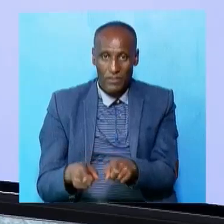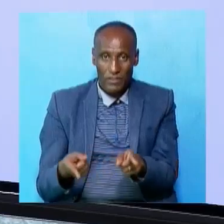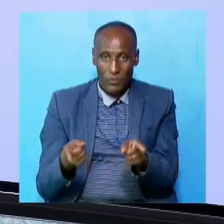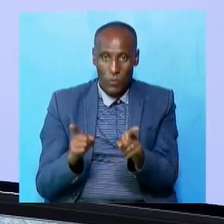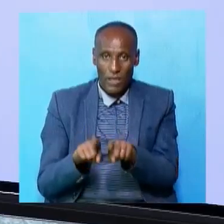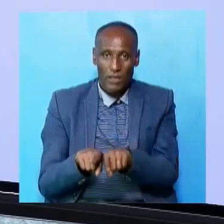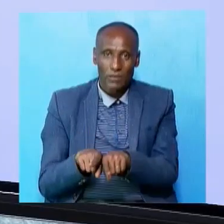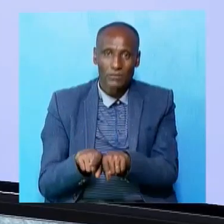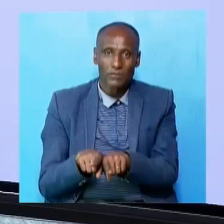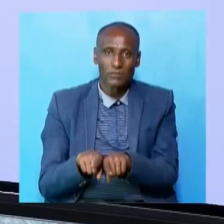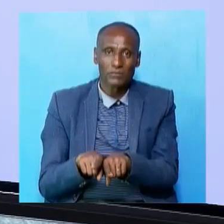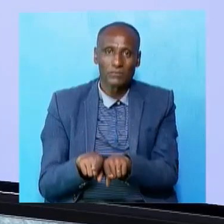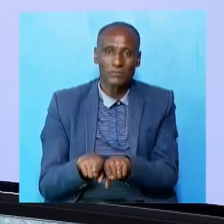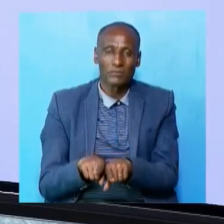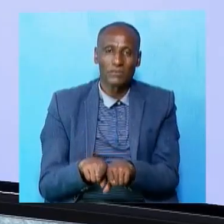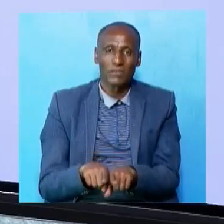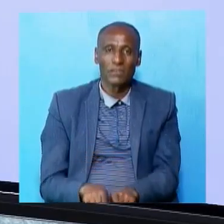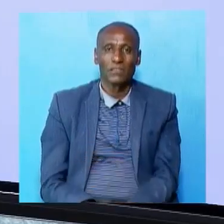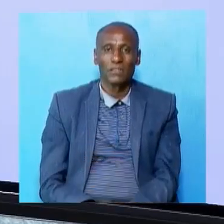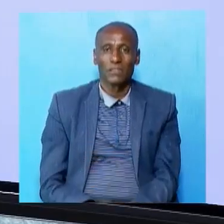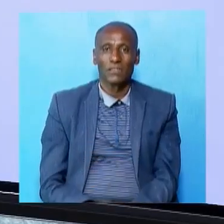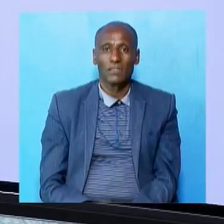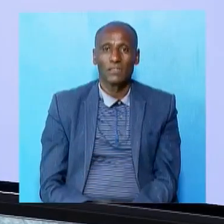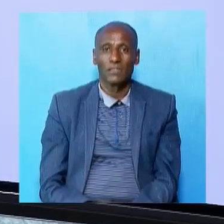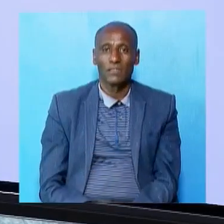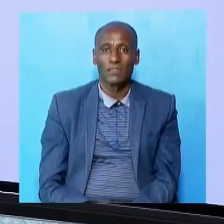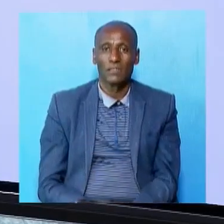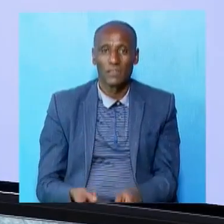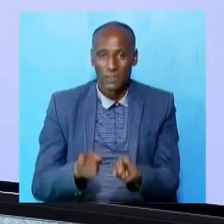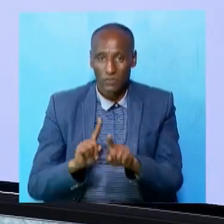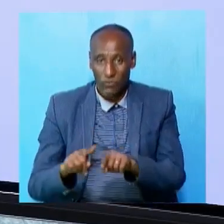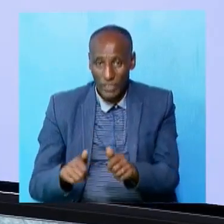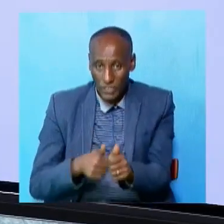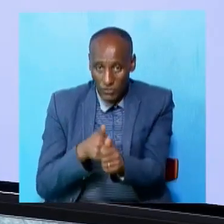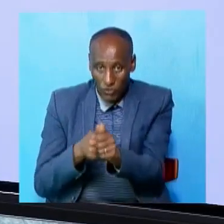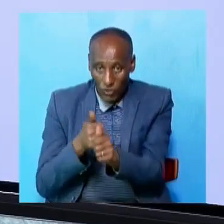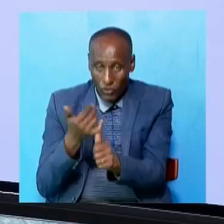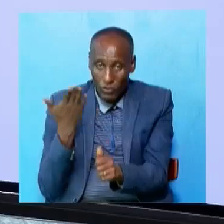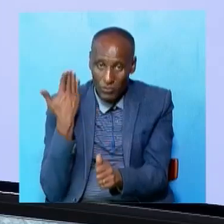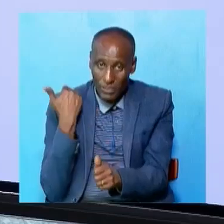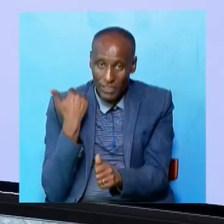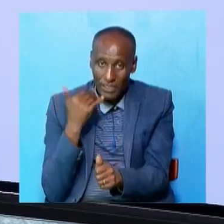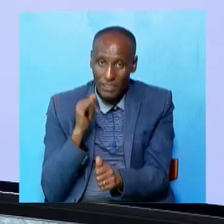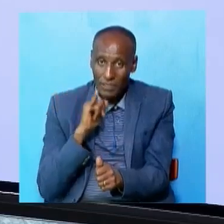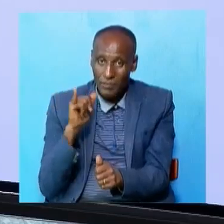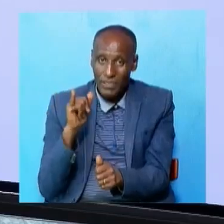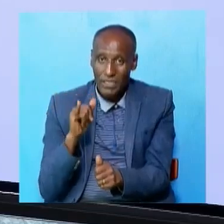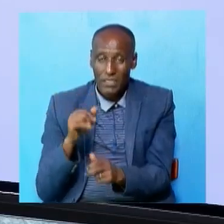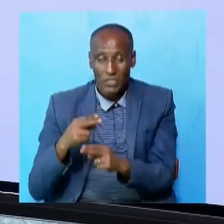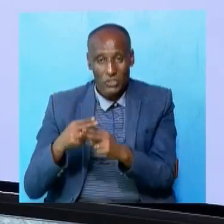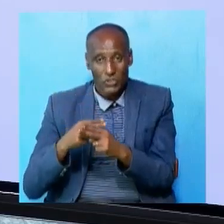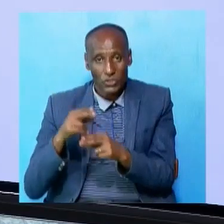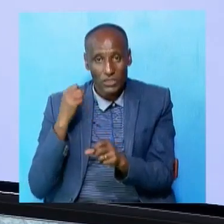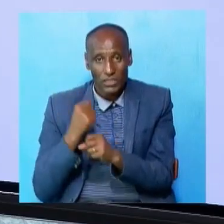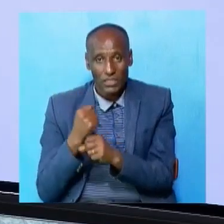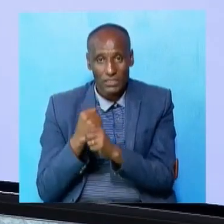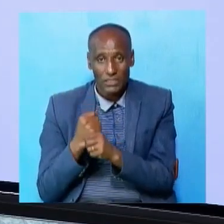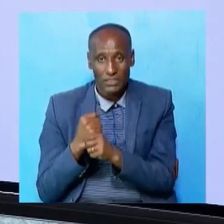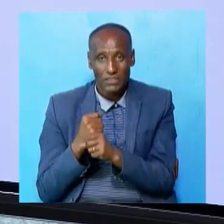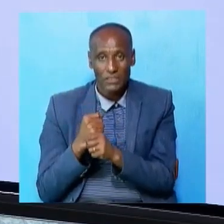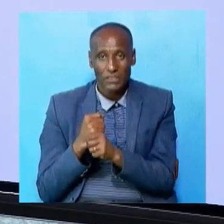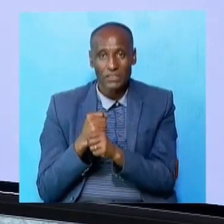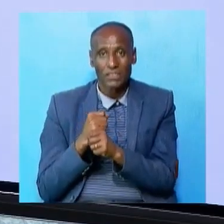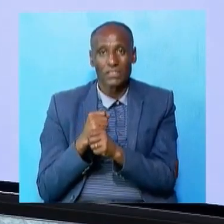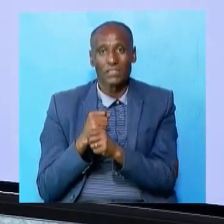have what? When. And we said that when is followed by a short action. So that means this one is